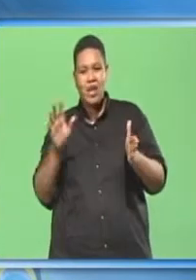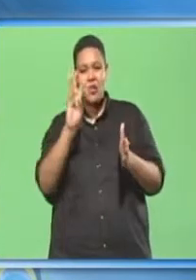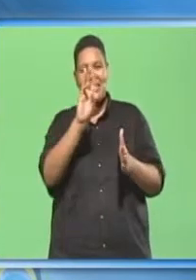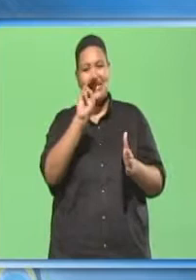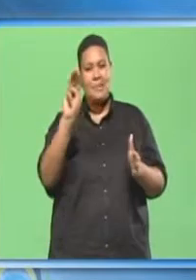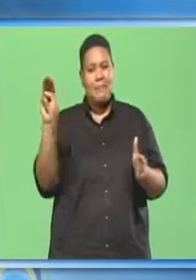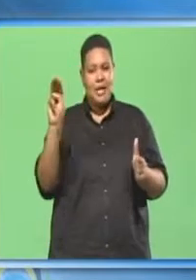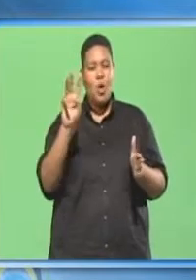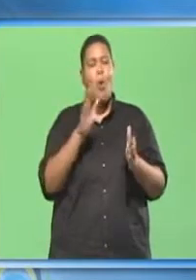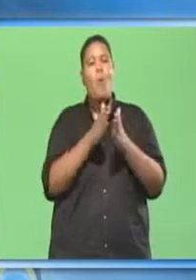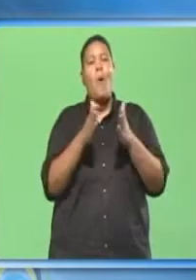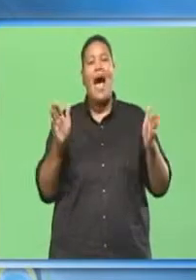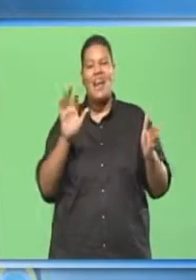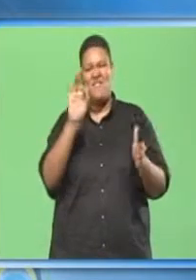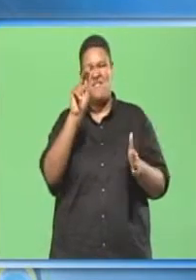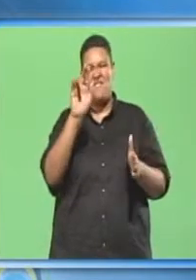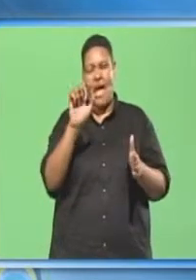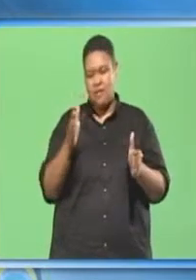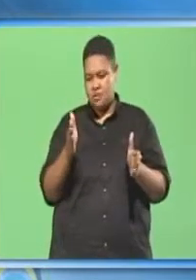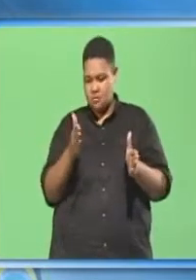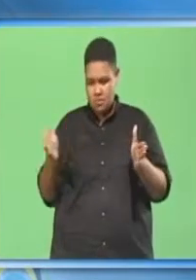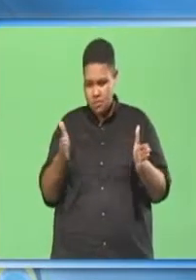wide.